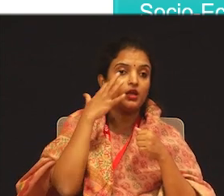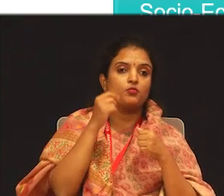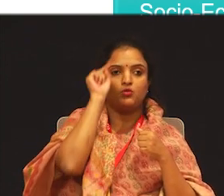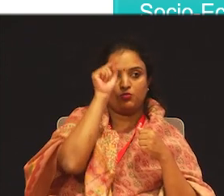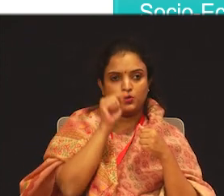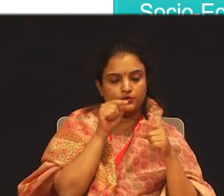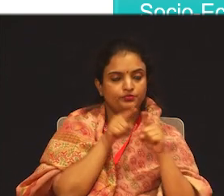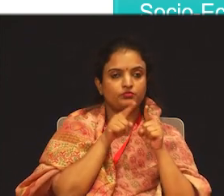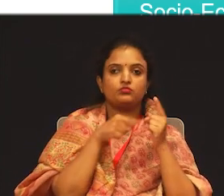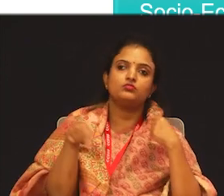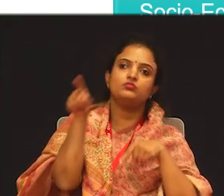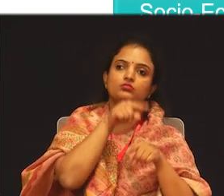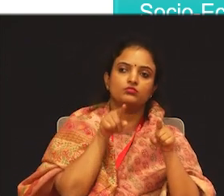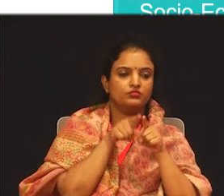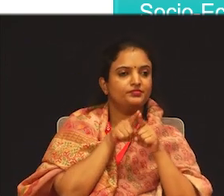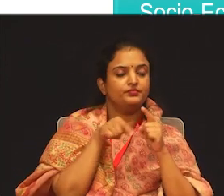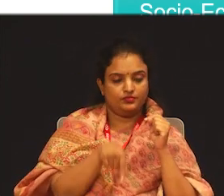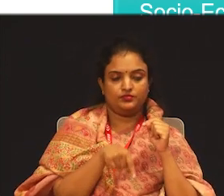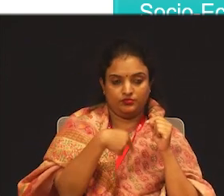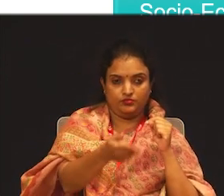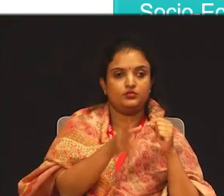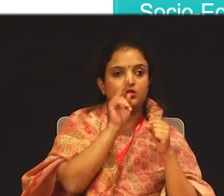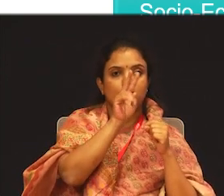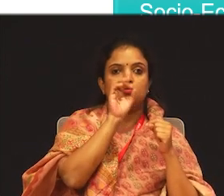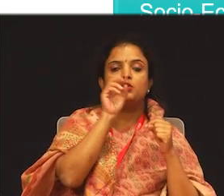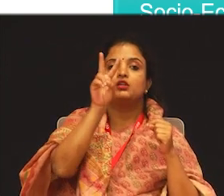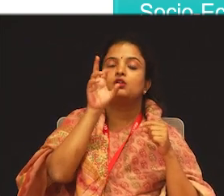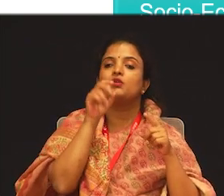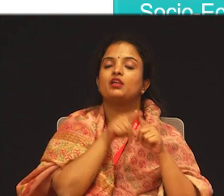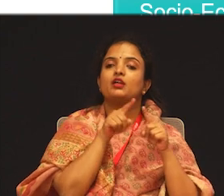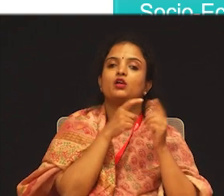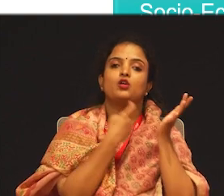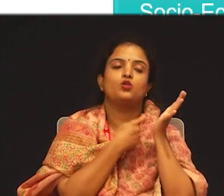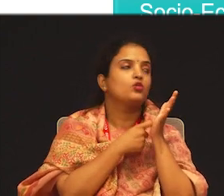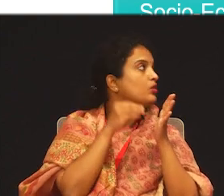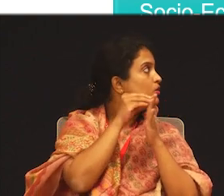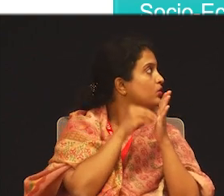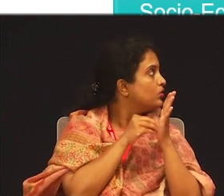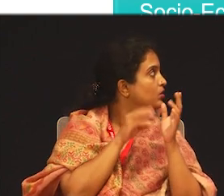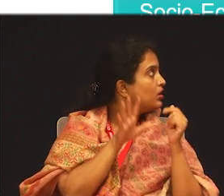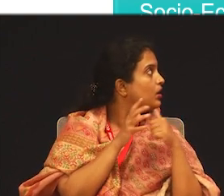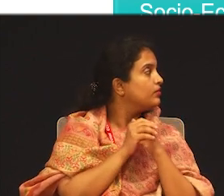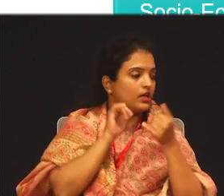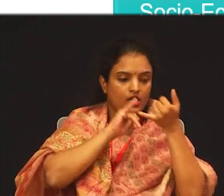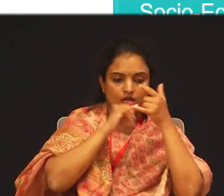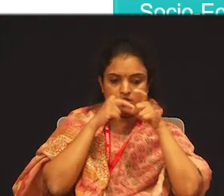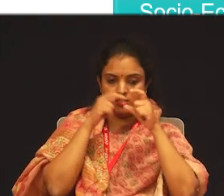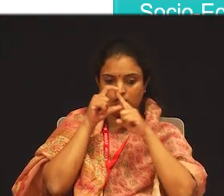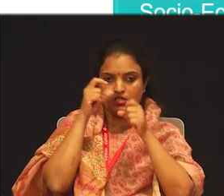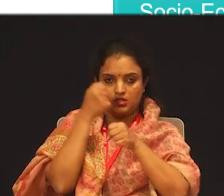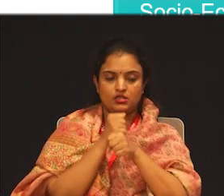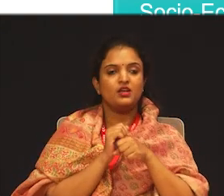are recognized in NEP 2020 under SEDGs. The very first is